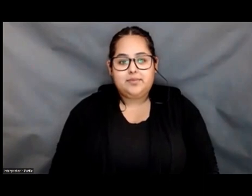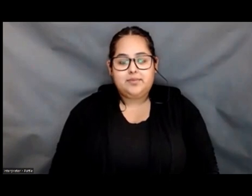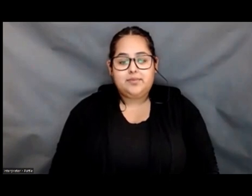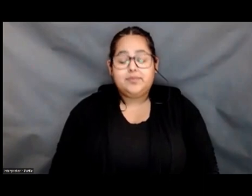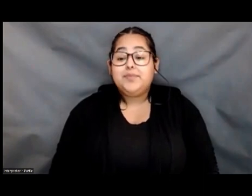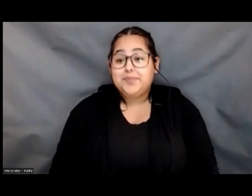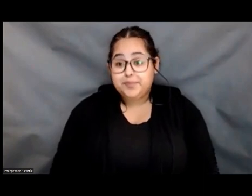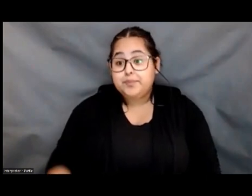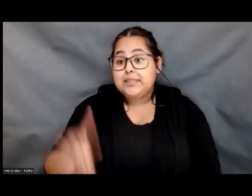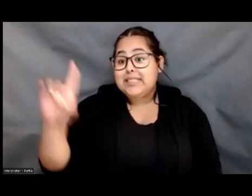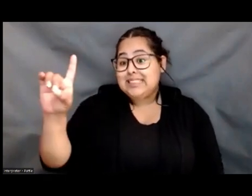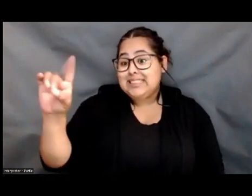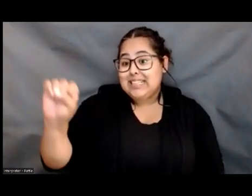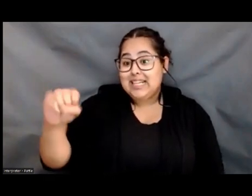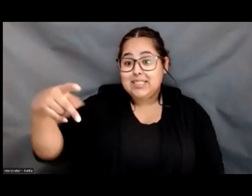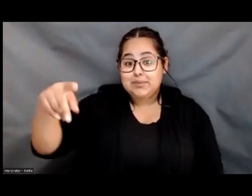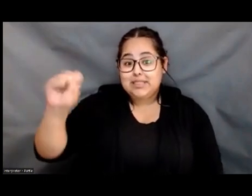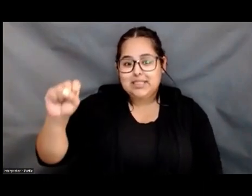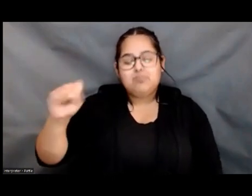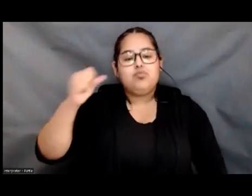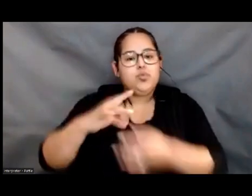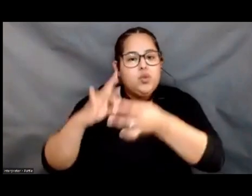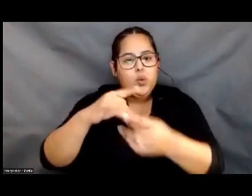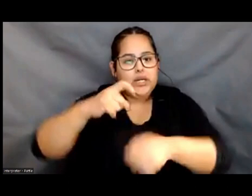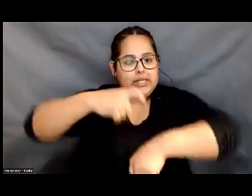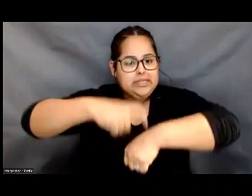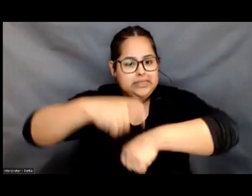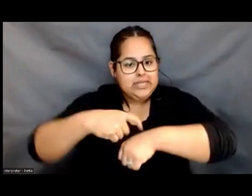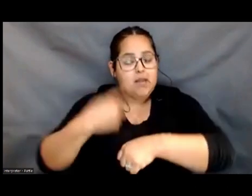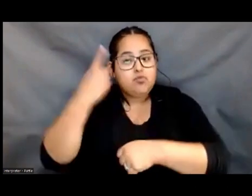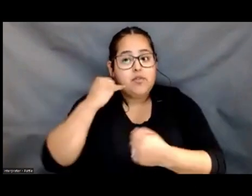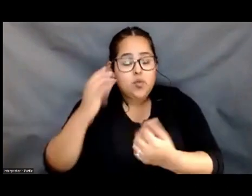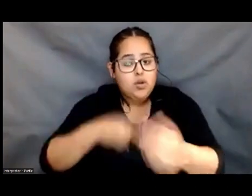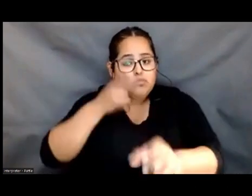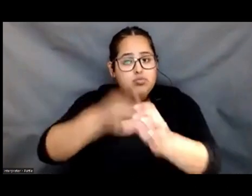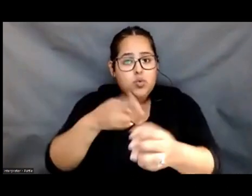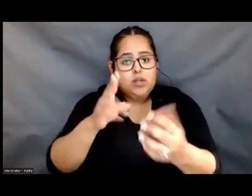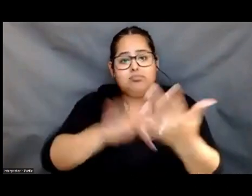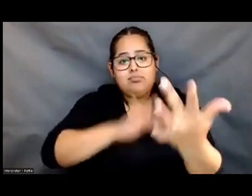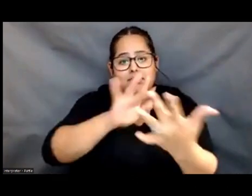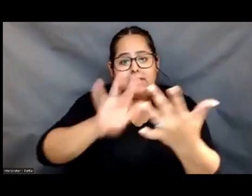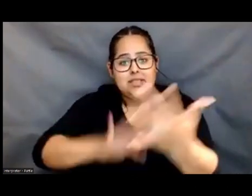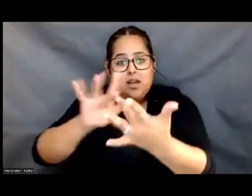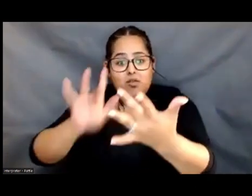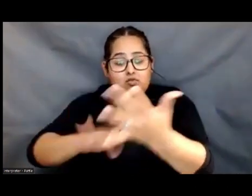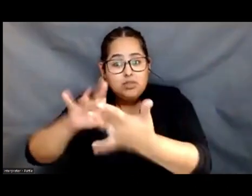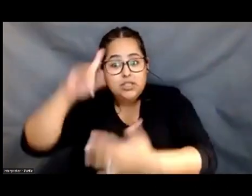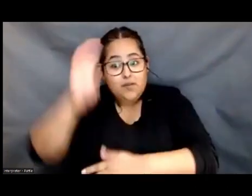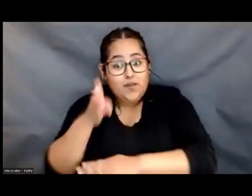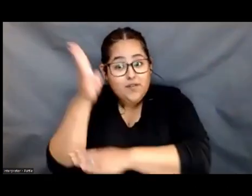So DSPS will be coordinating times to join FCC's outreach to support future DSPS students